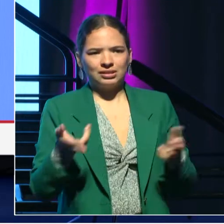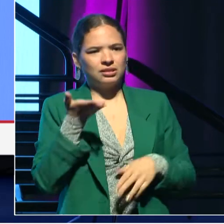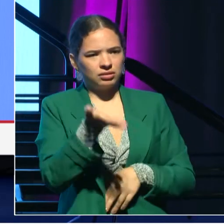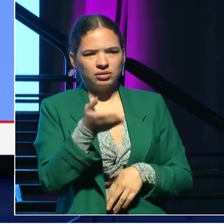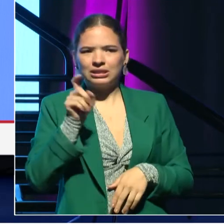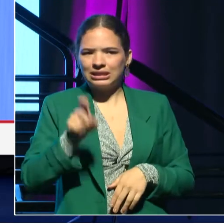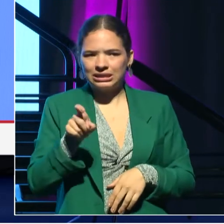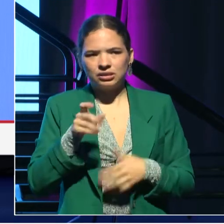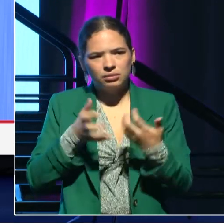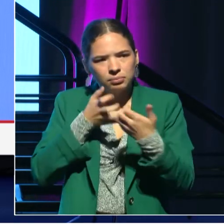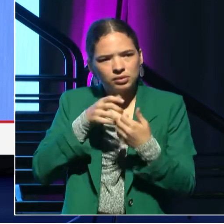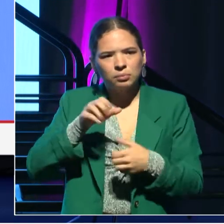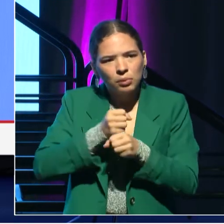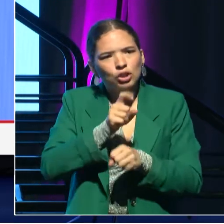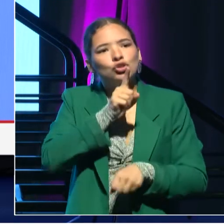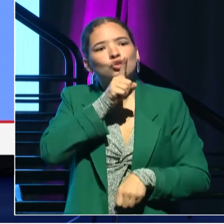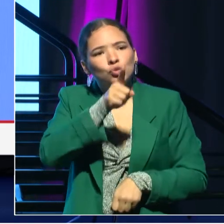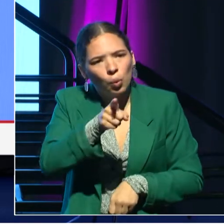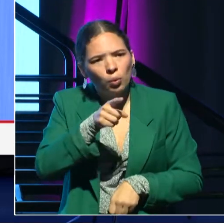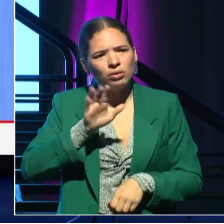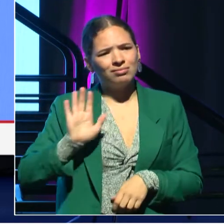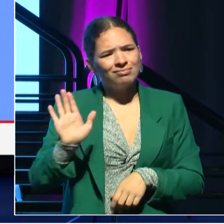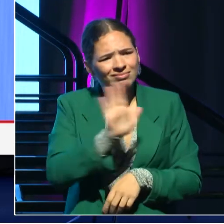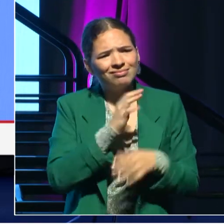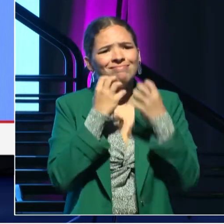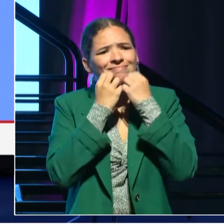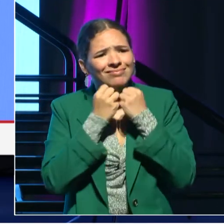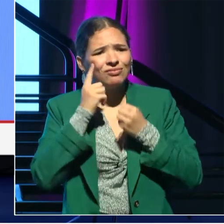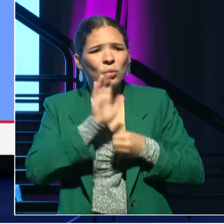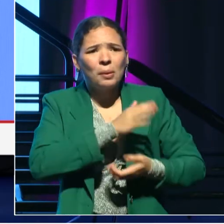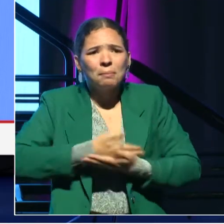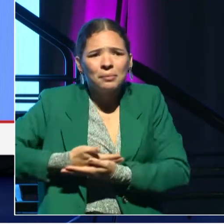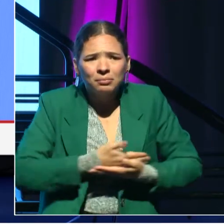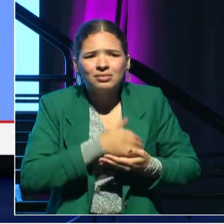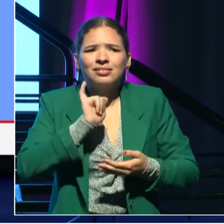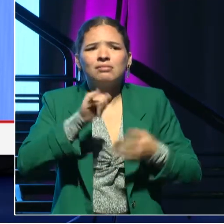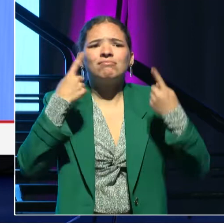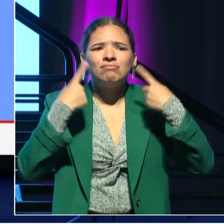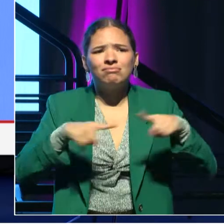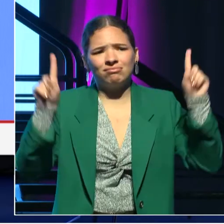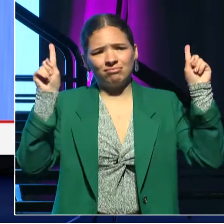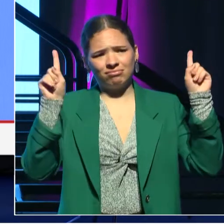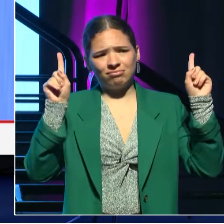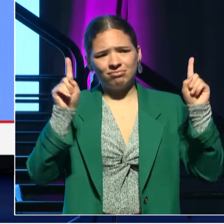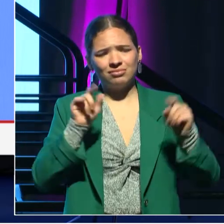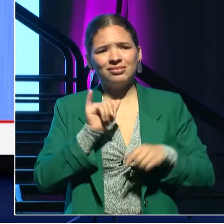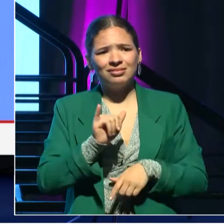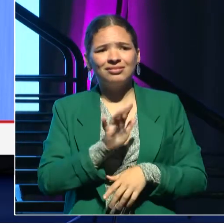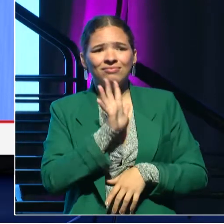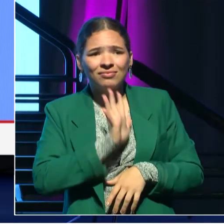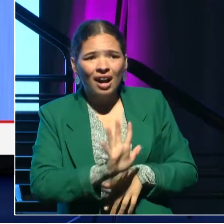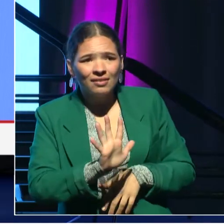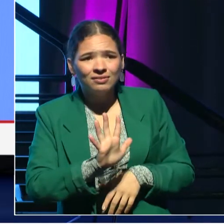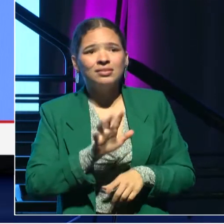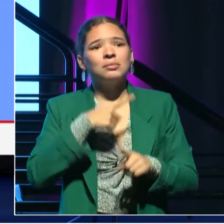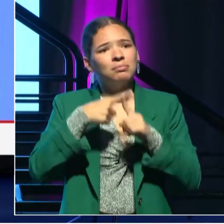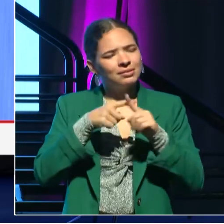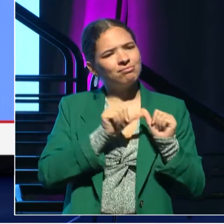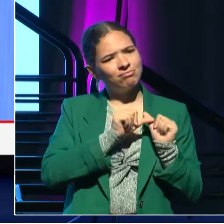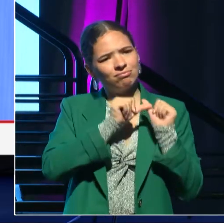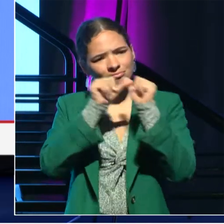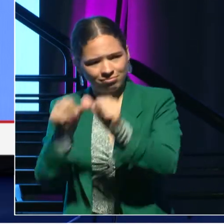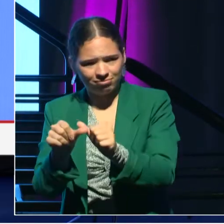precious babies are able to thrive by 5 and beyond. She also recognized that as a government, we can't